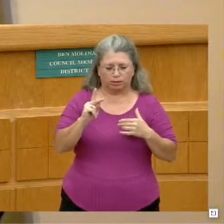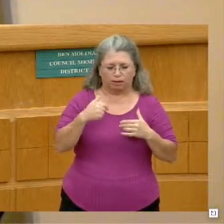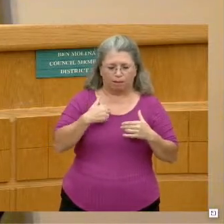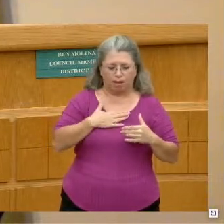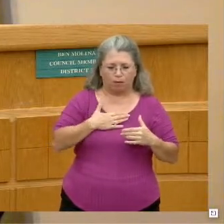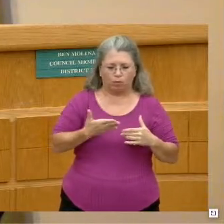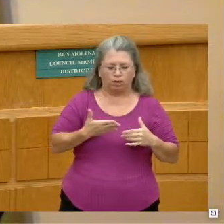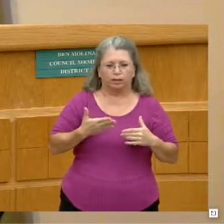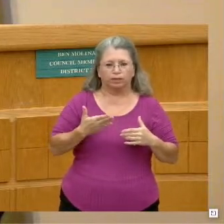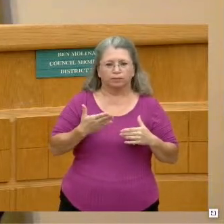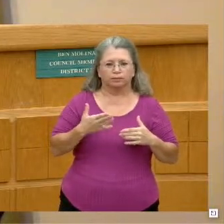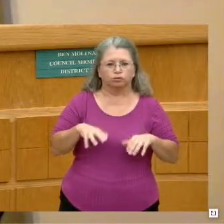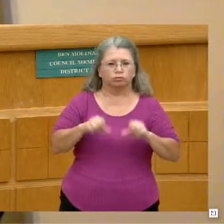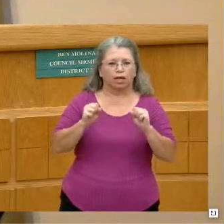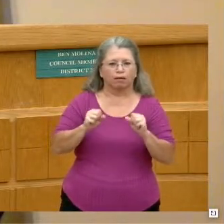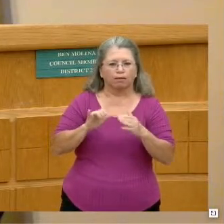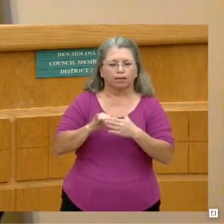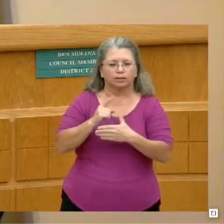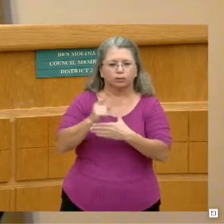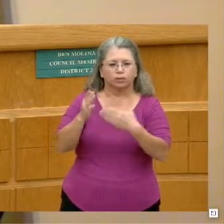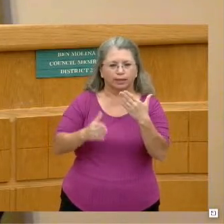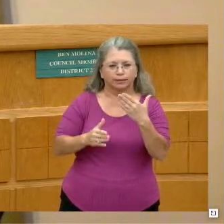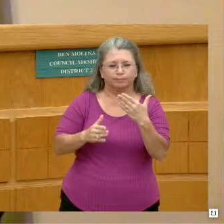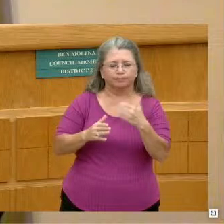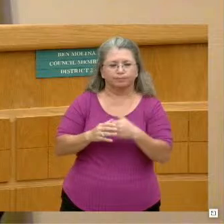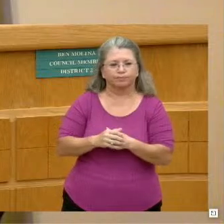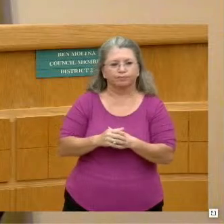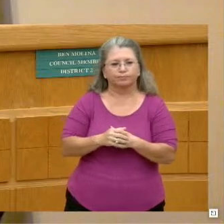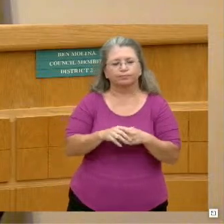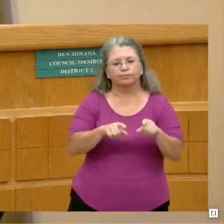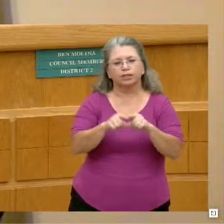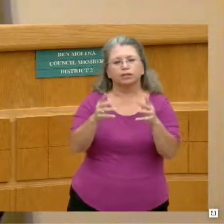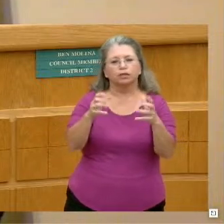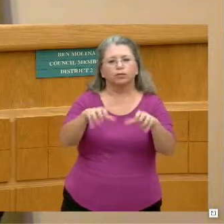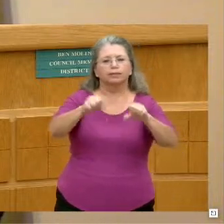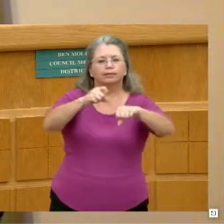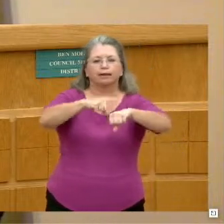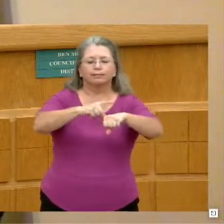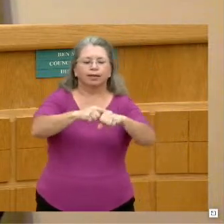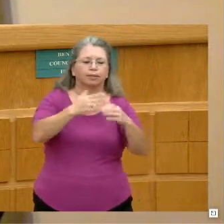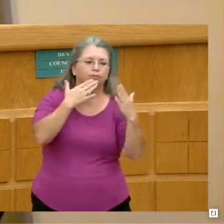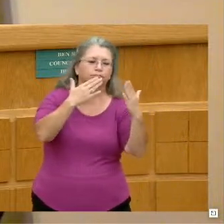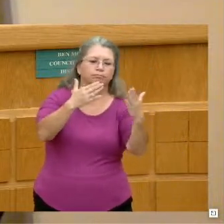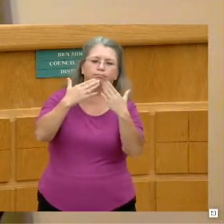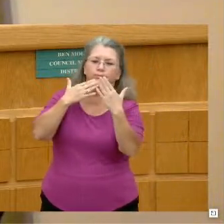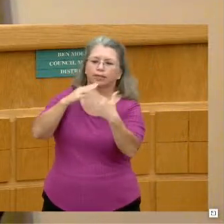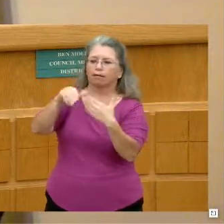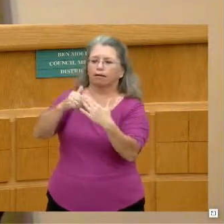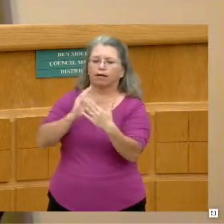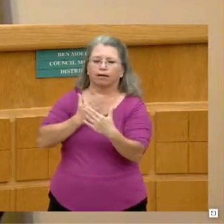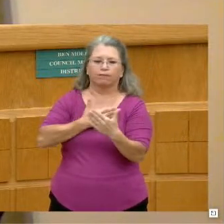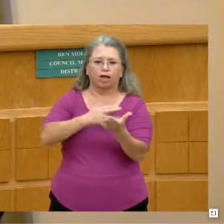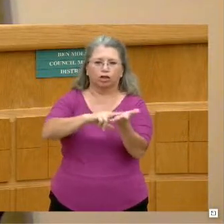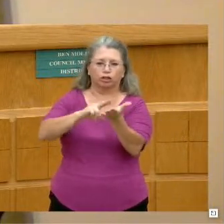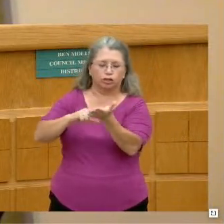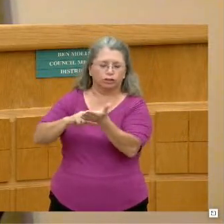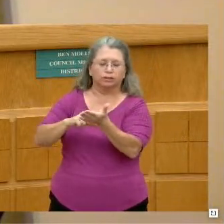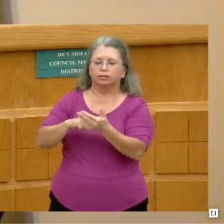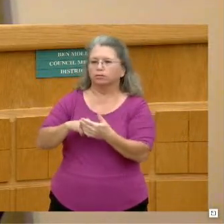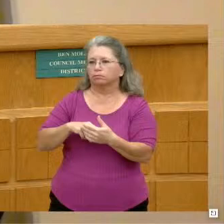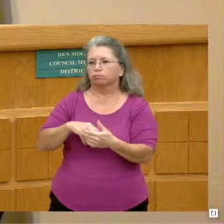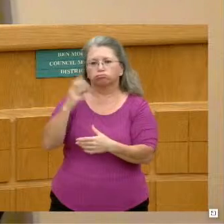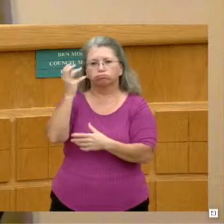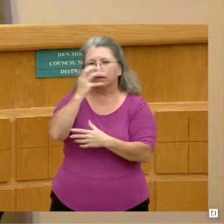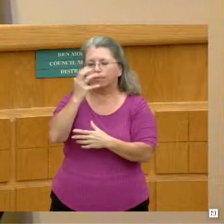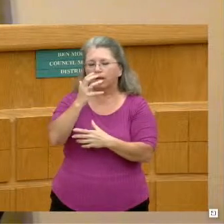weekend. I also want to take a minute to say thank you to all of our nurses. This is amazing what they're